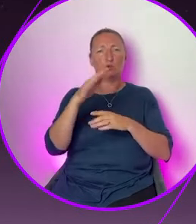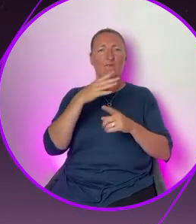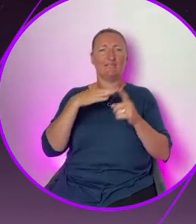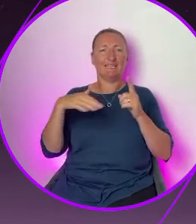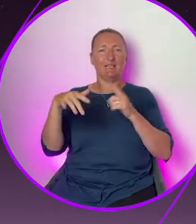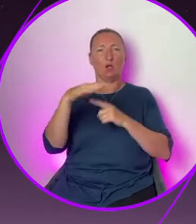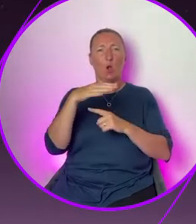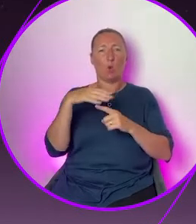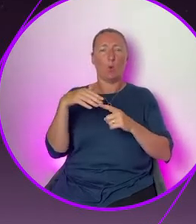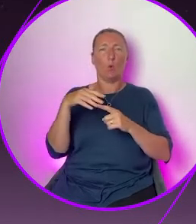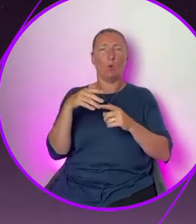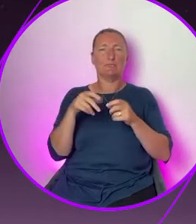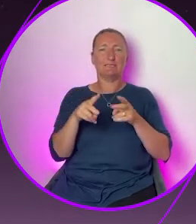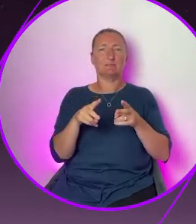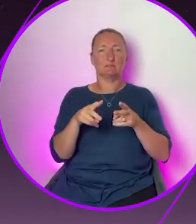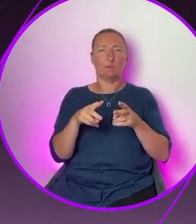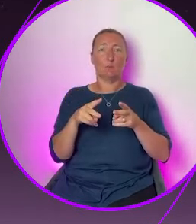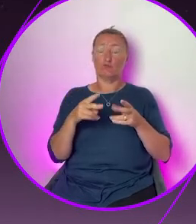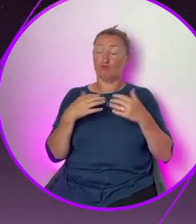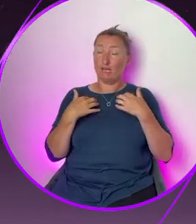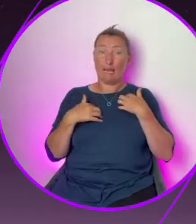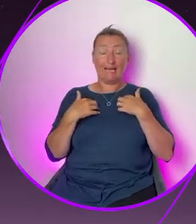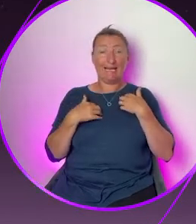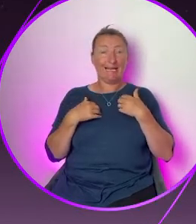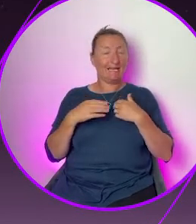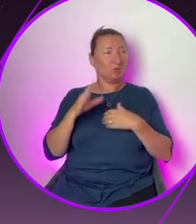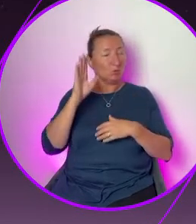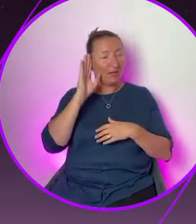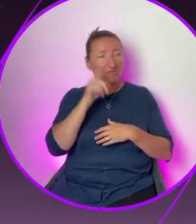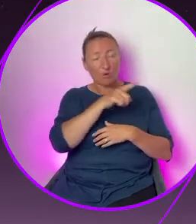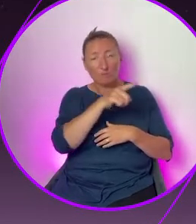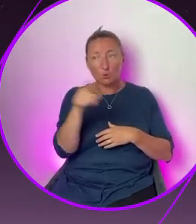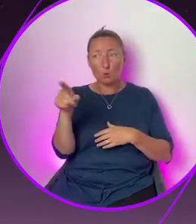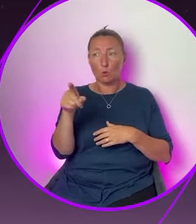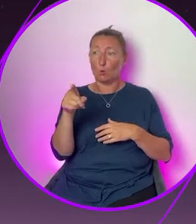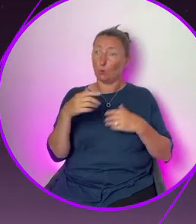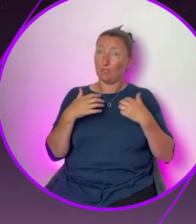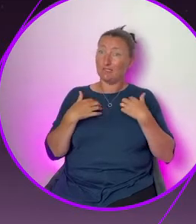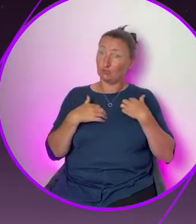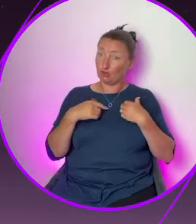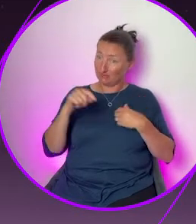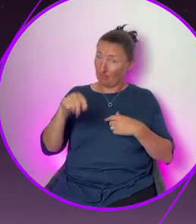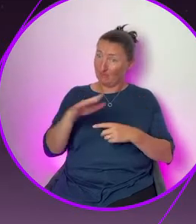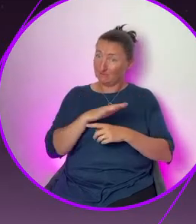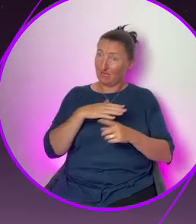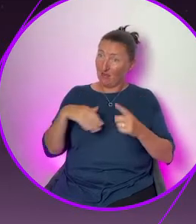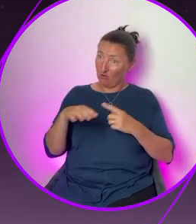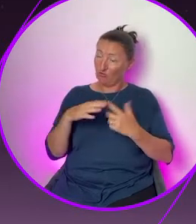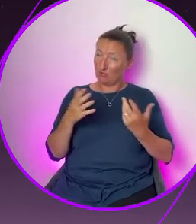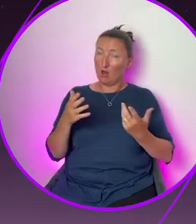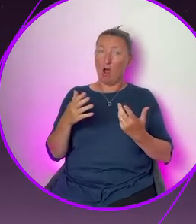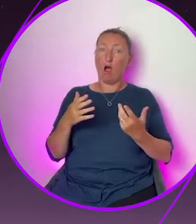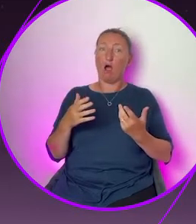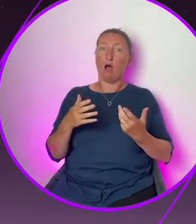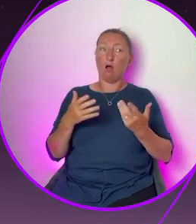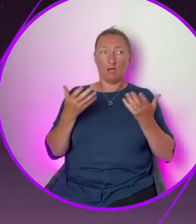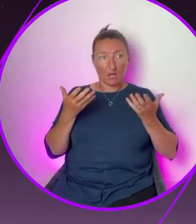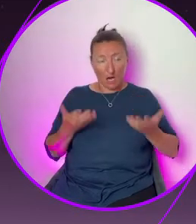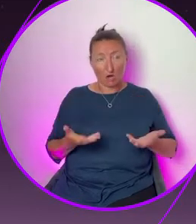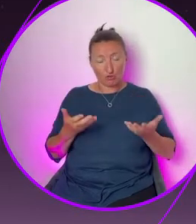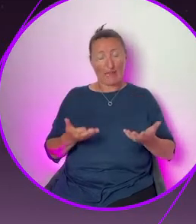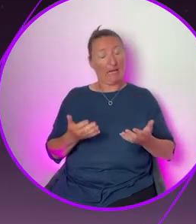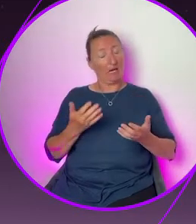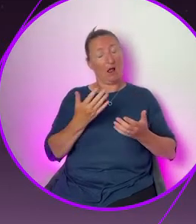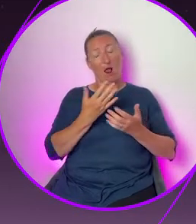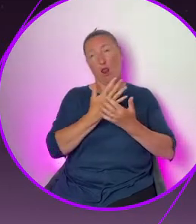So we are really keen to speak to anyone who is interested in this area, is currently working in this area, because I know that there are lots of